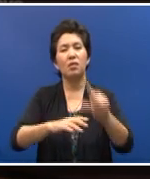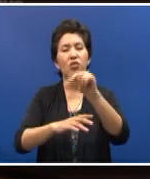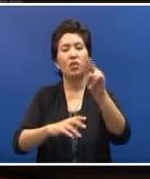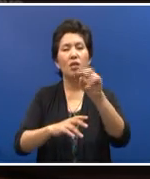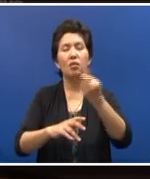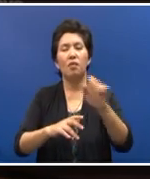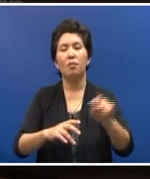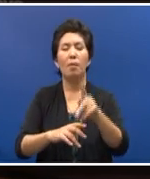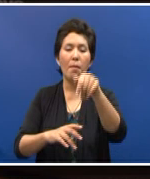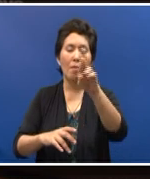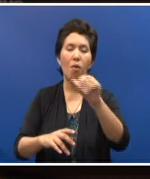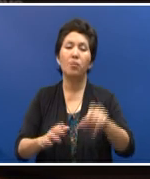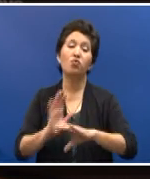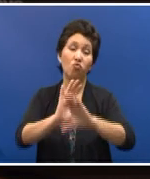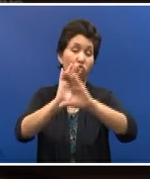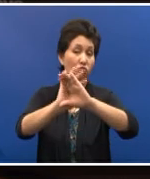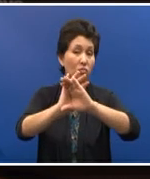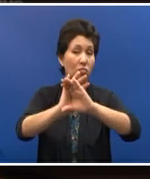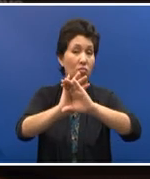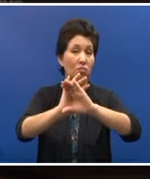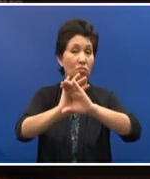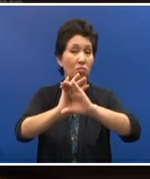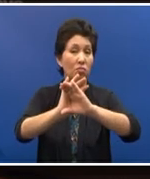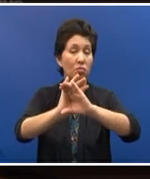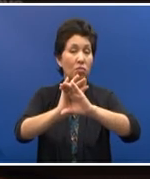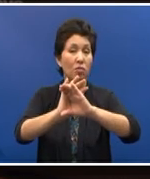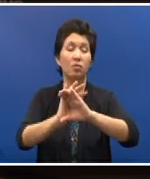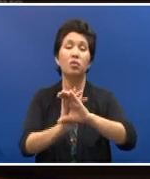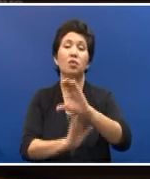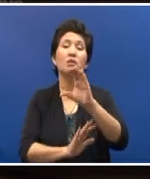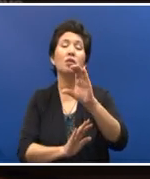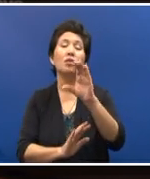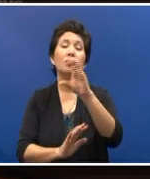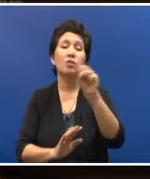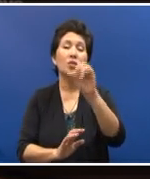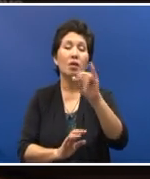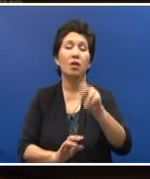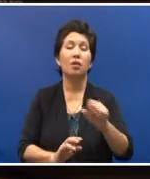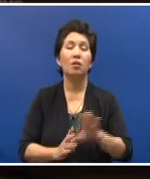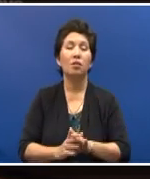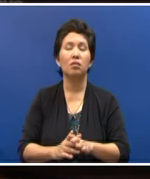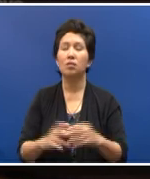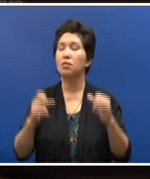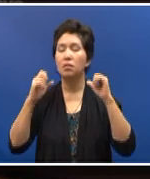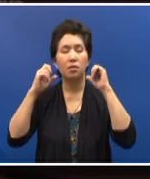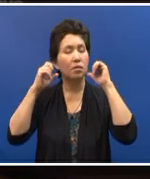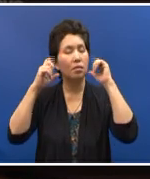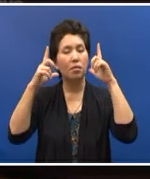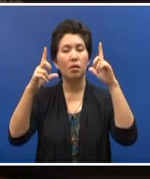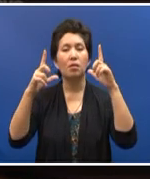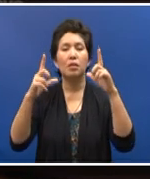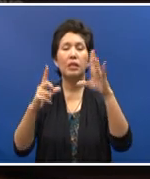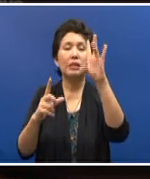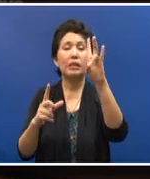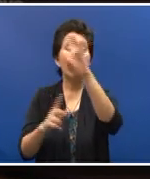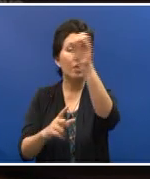genetically modified crops. Okay, for example, soybean. Okay, it is so surprised. It is about